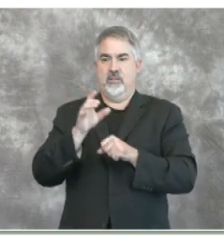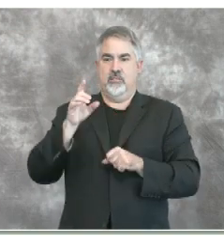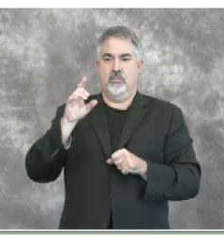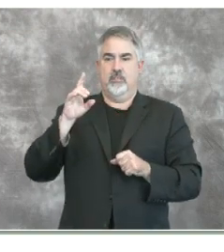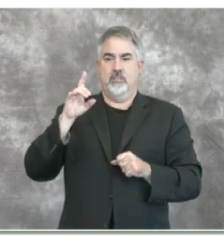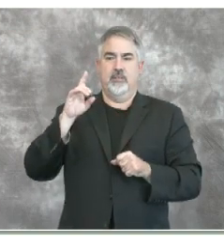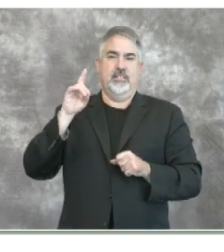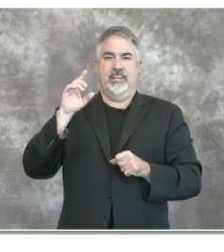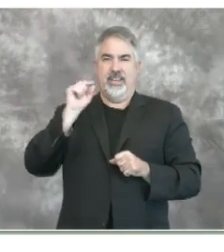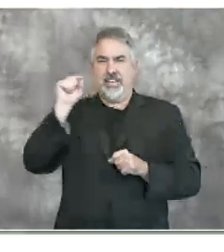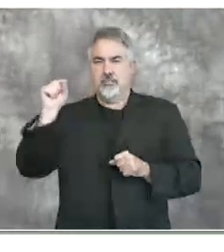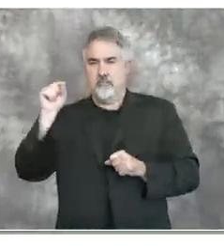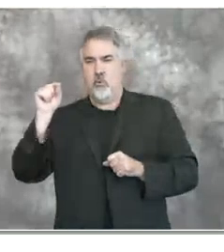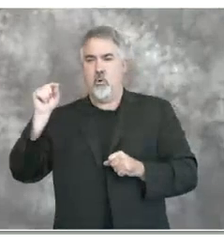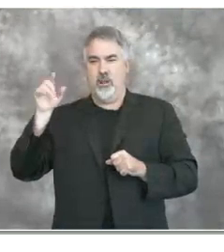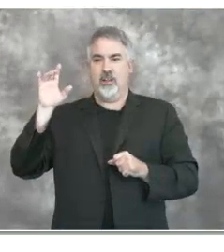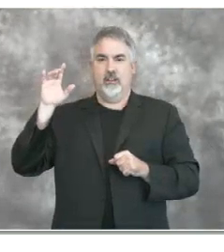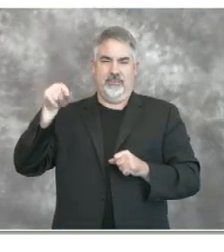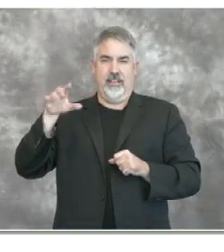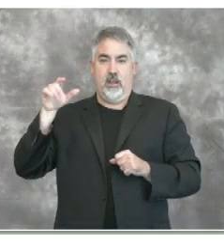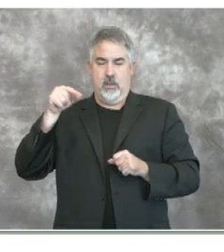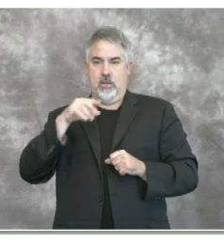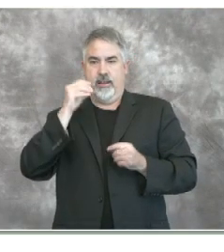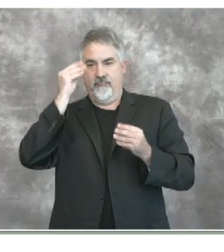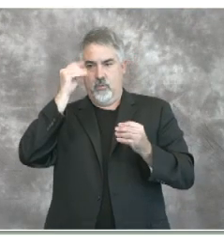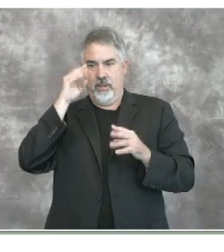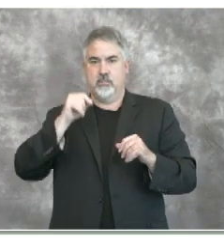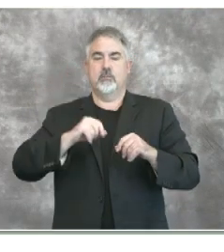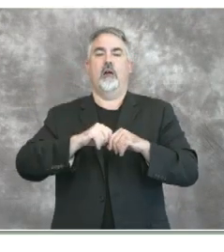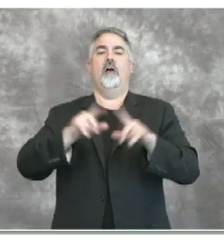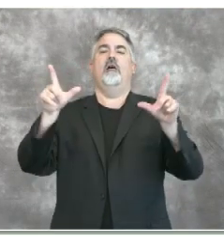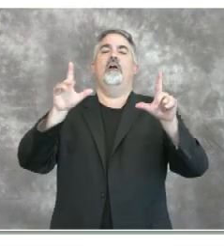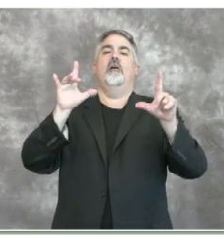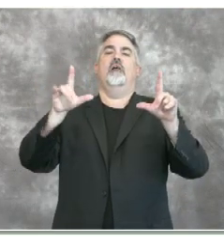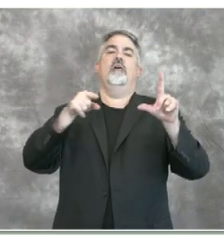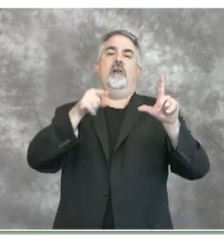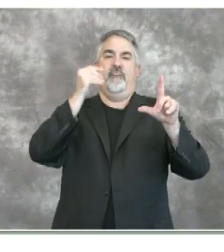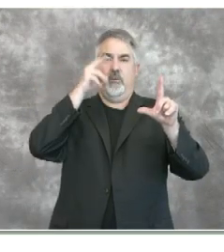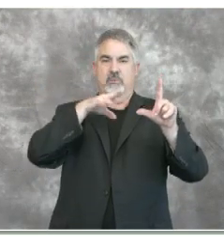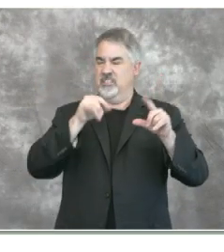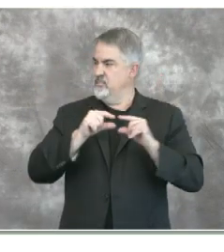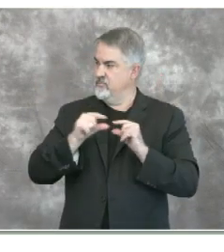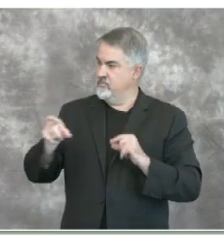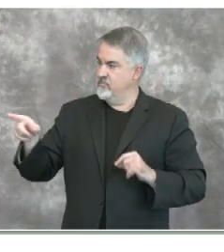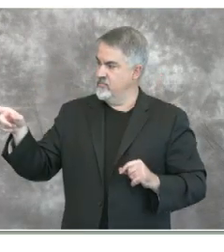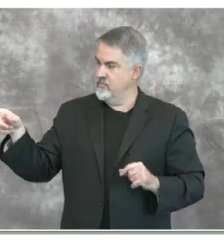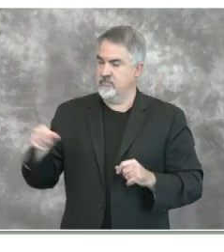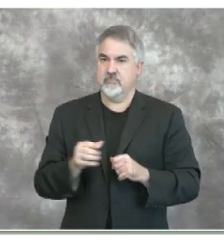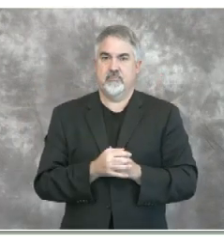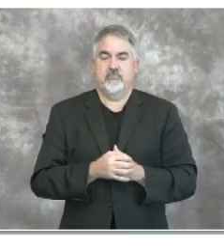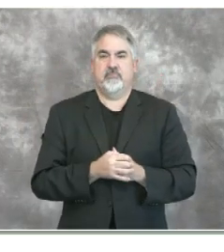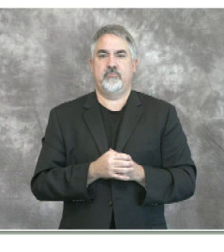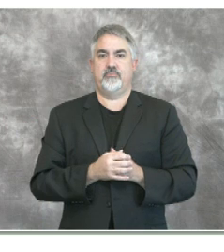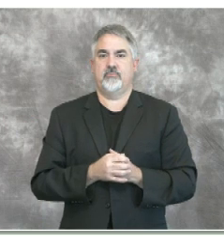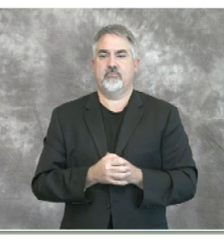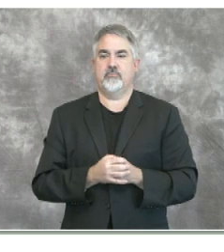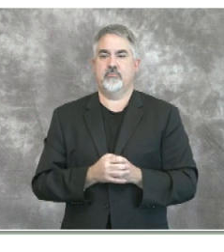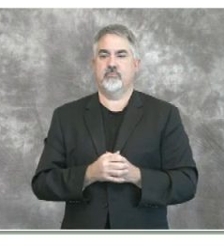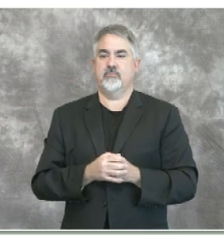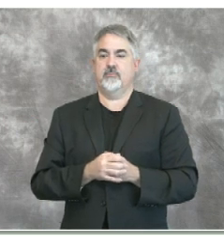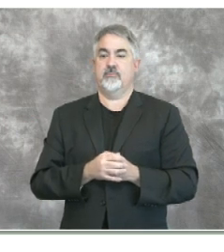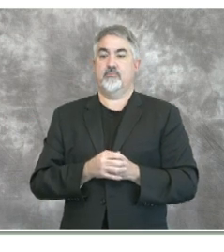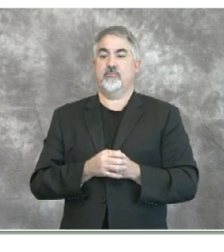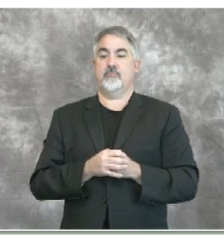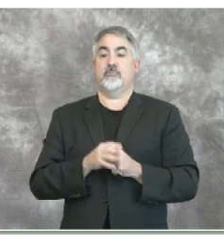link, it will take you to the dashboard. And what you see graphically displayed here is a configuration of our total